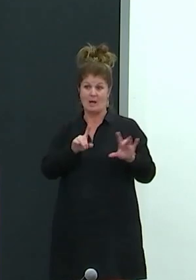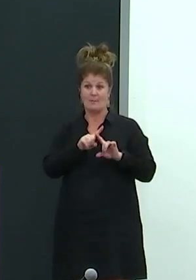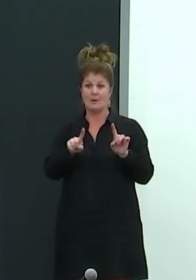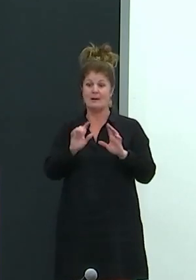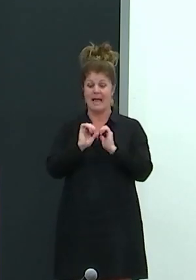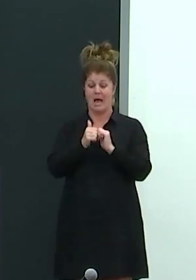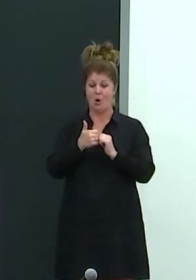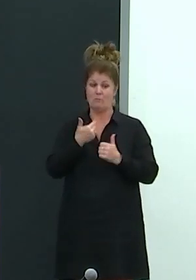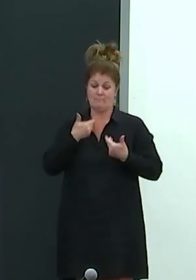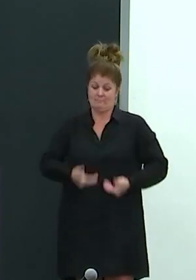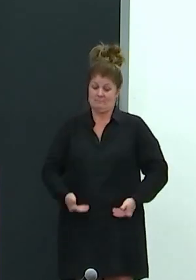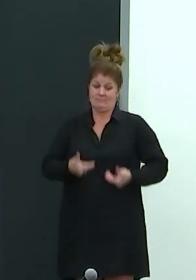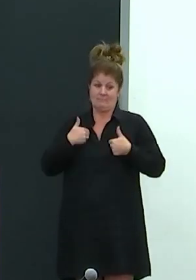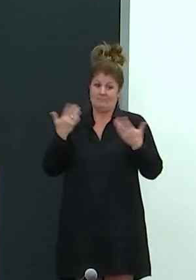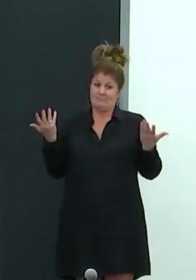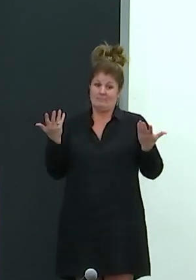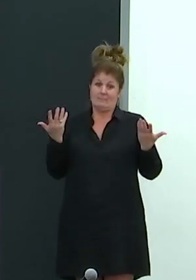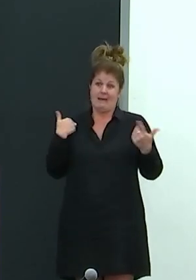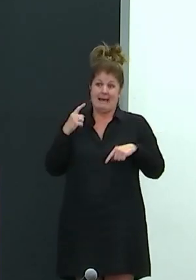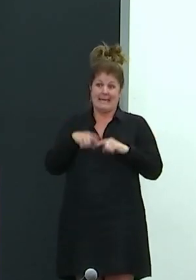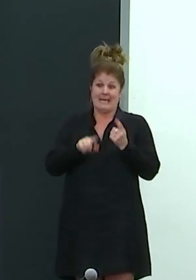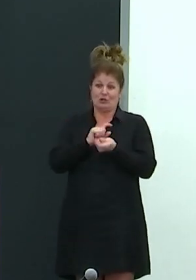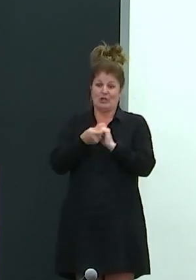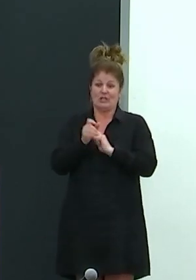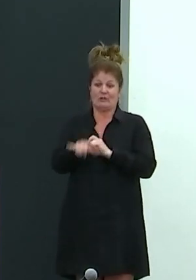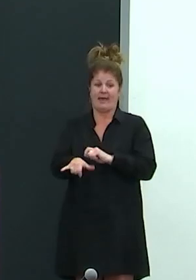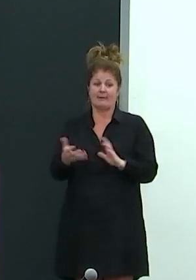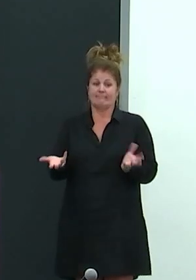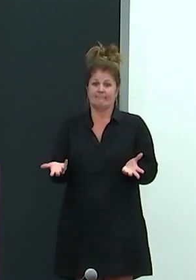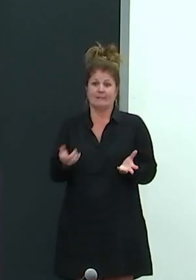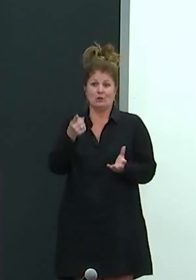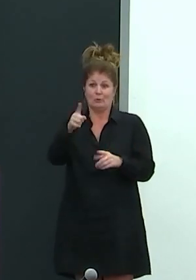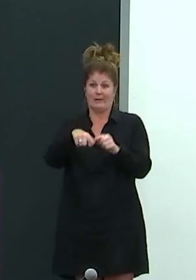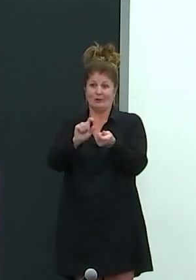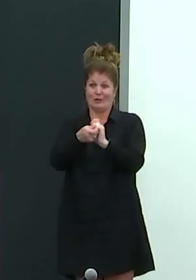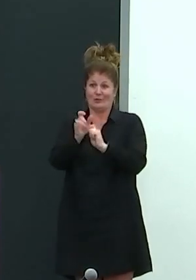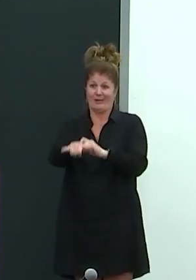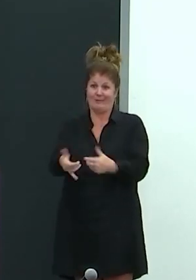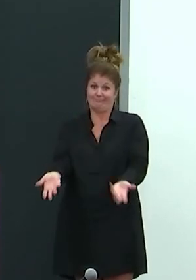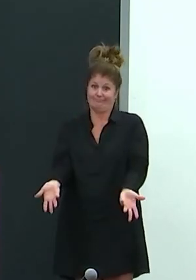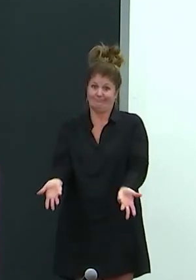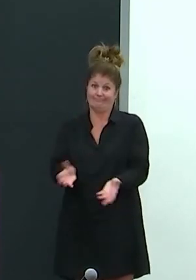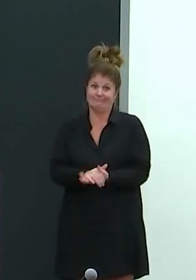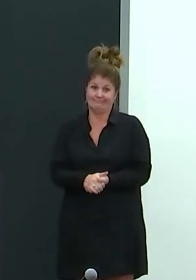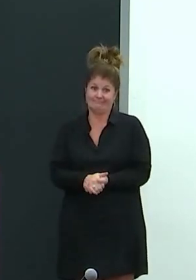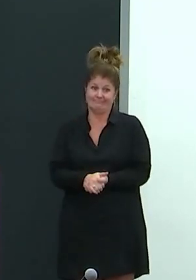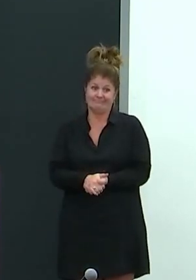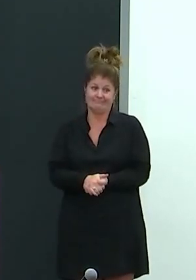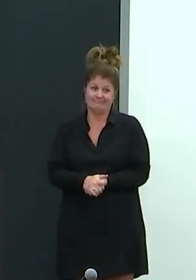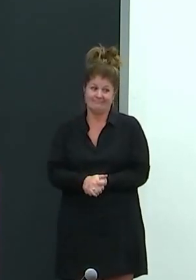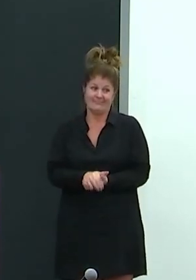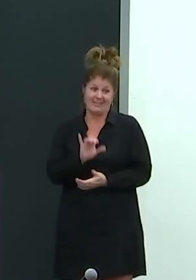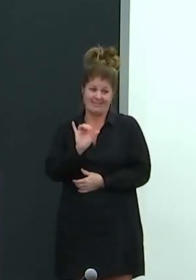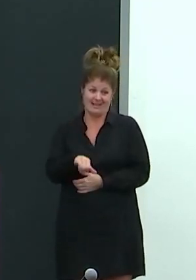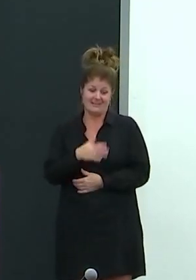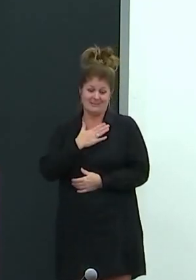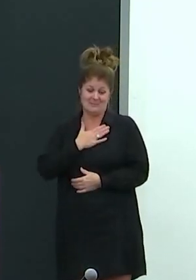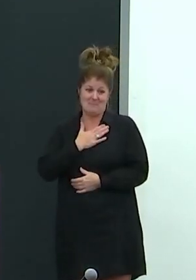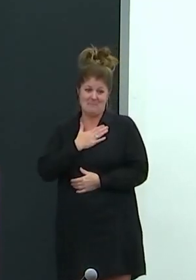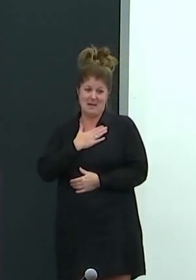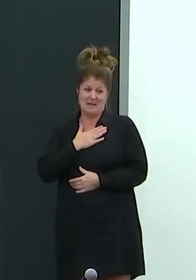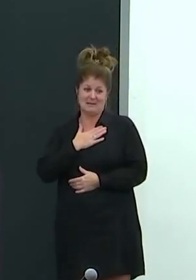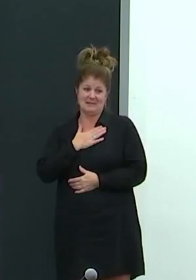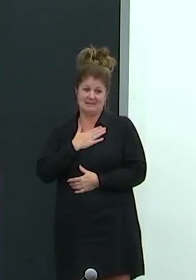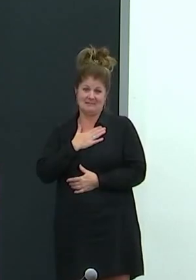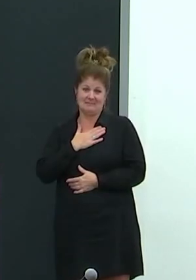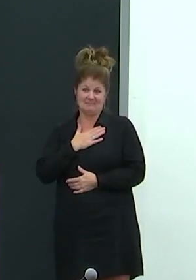I am, and there's nothing I can really do to change that, and there's nothing you can do to change that. I think that's my biggest piece of